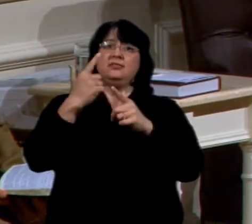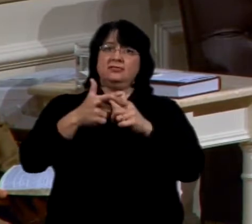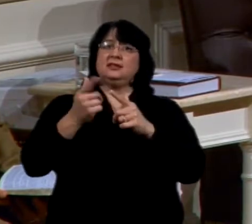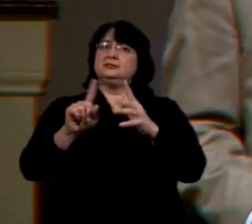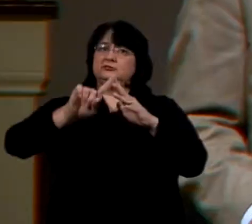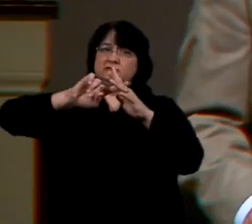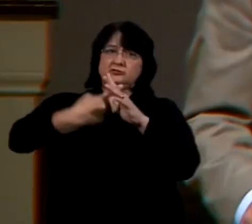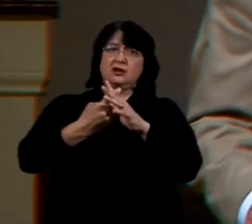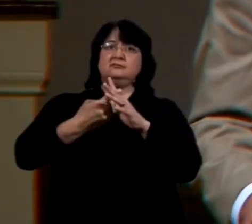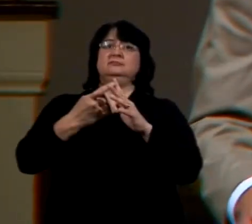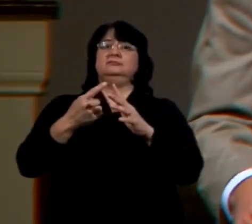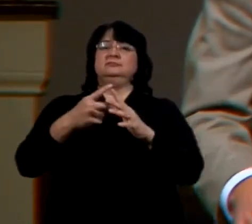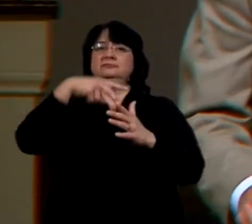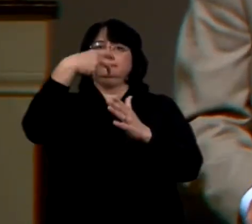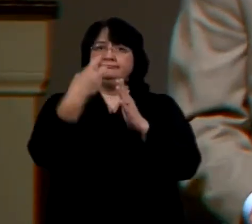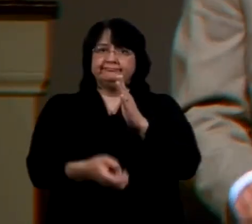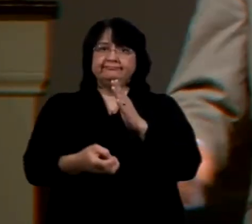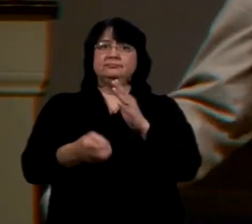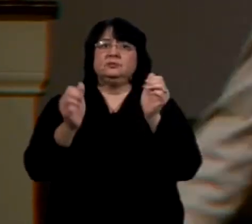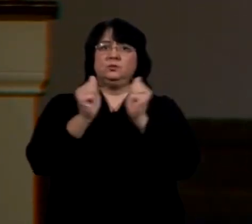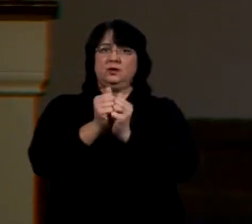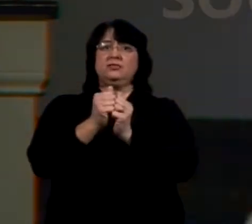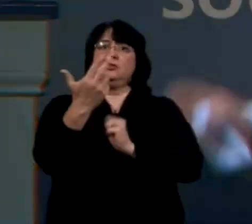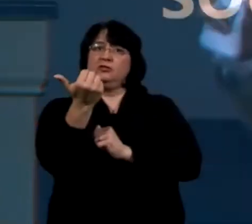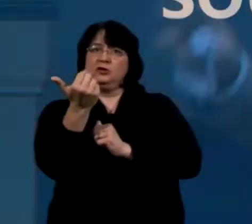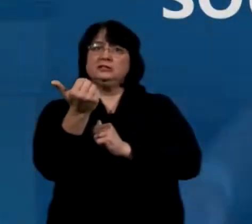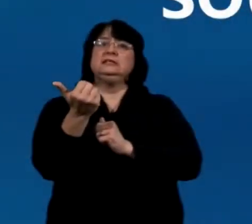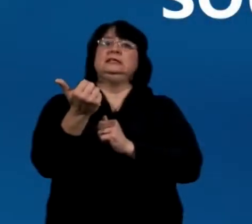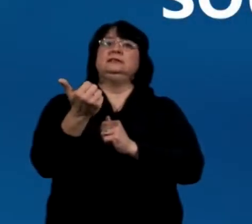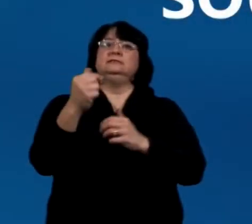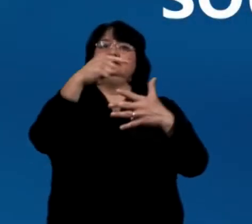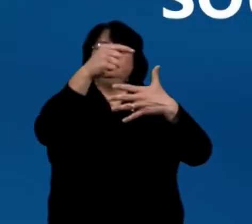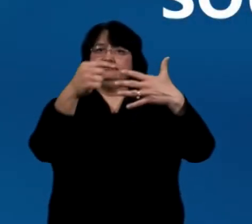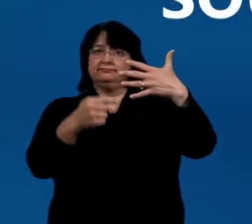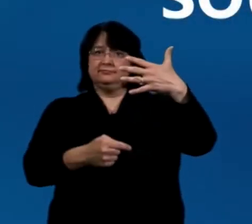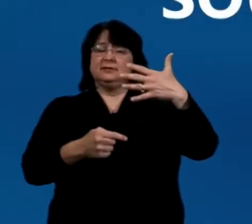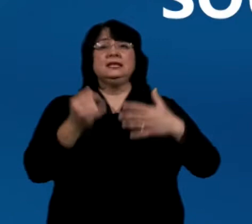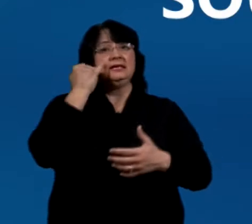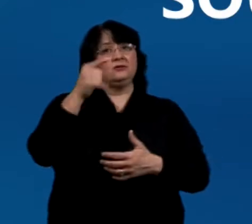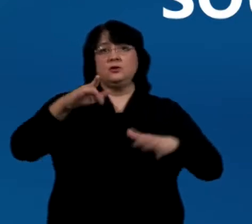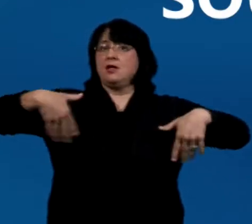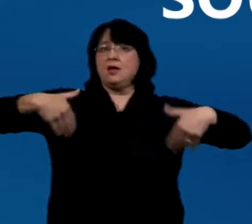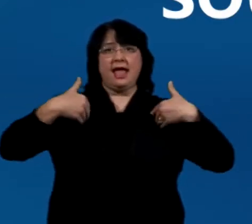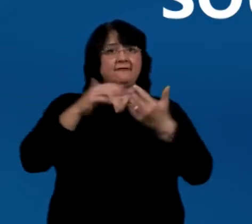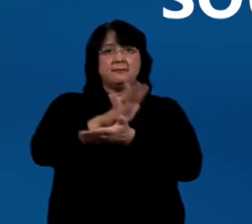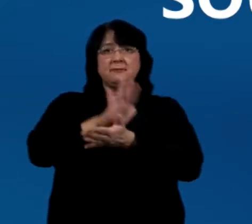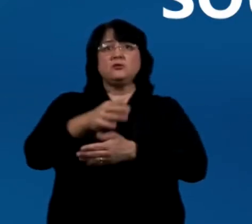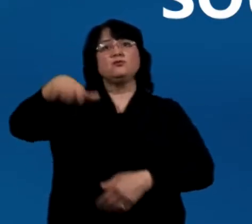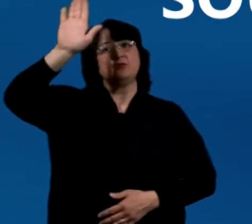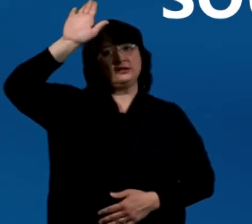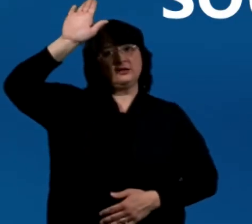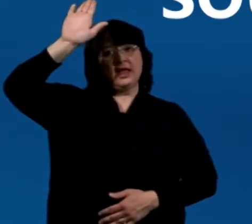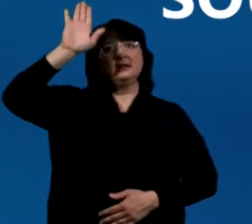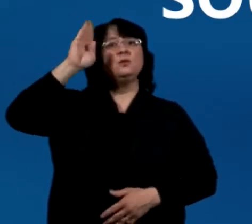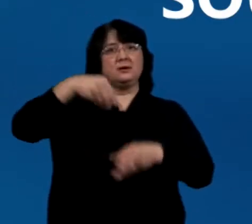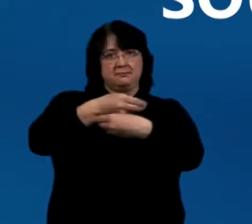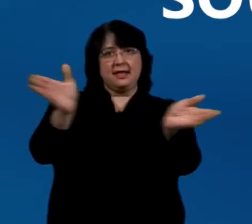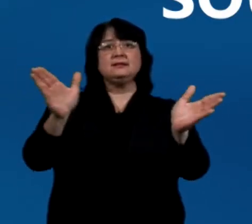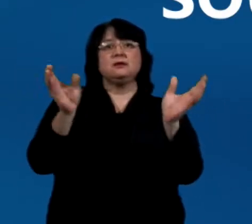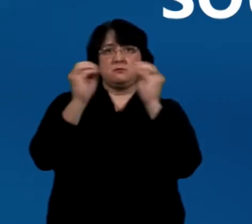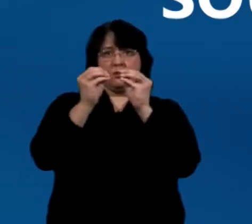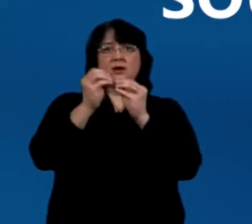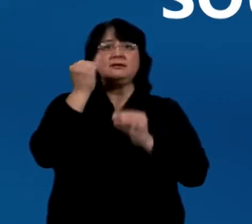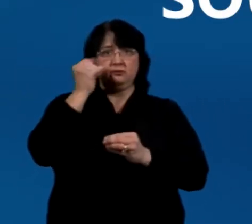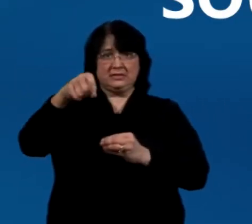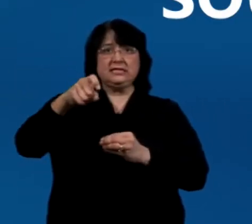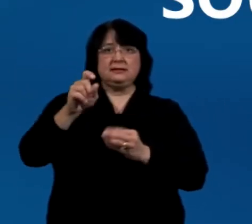jump right into 13 steps. You should have a handout. If you don't, just raise your hand. I'm sure they'll still be more than glad to give you